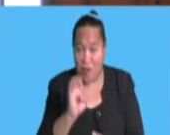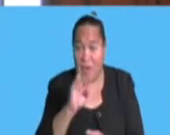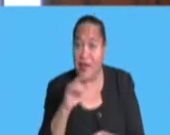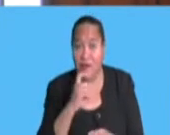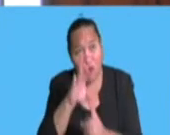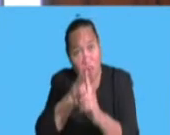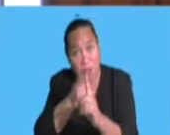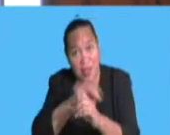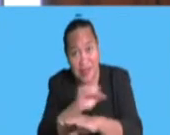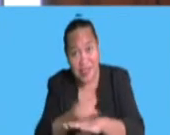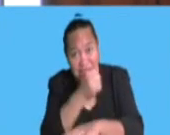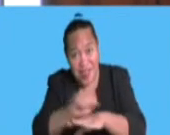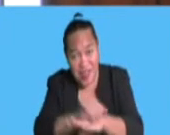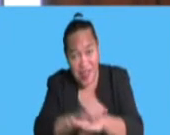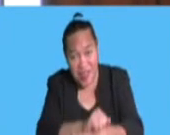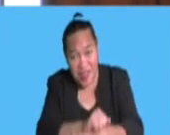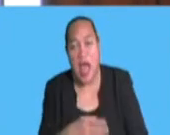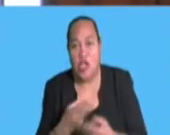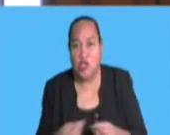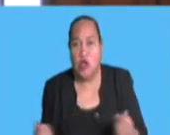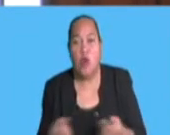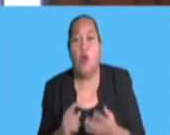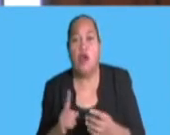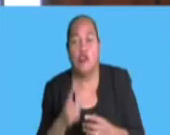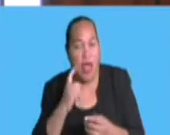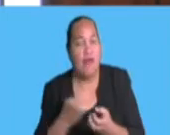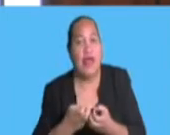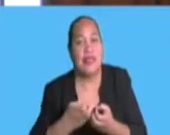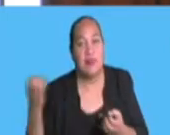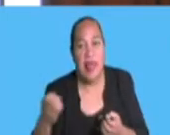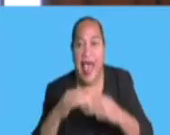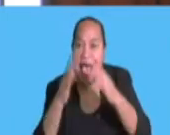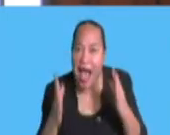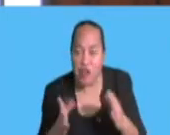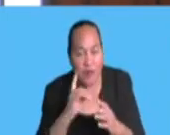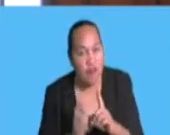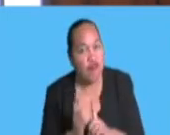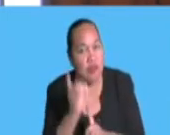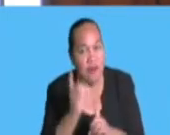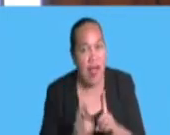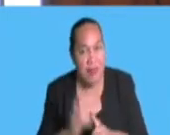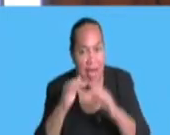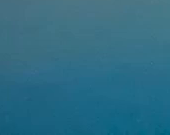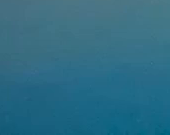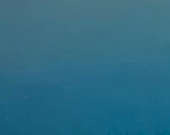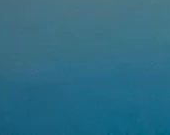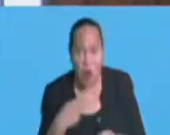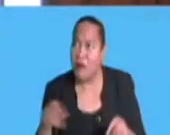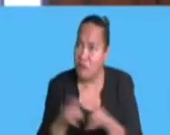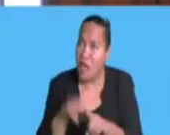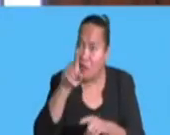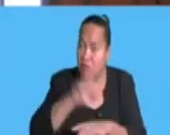Singapore, then our solution is to aggressively expand housing development through our housing authority, just as Singapore has